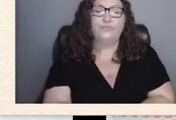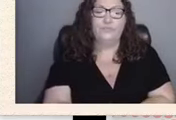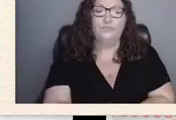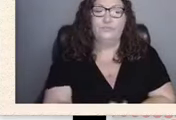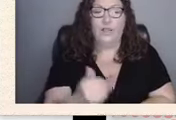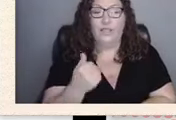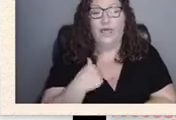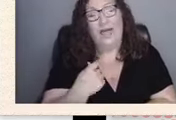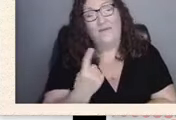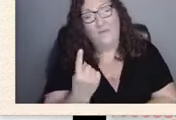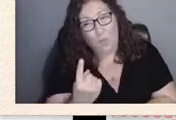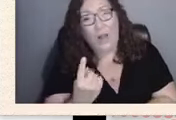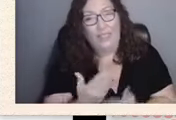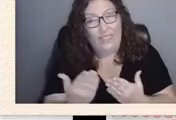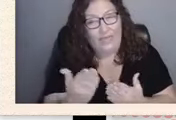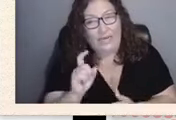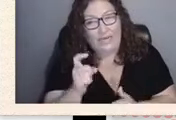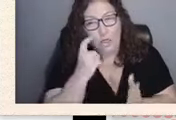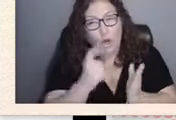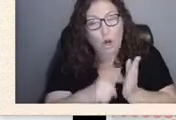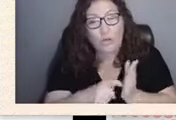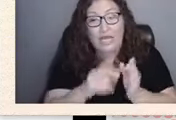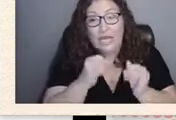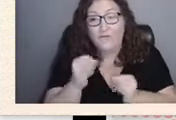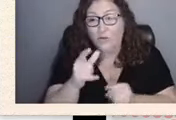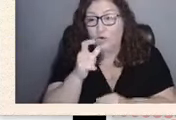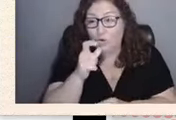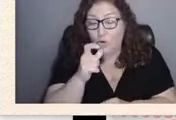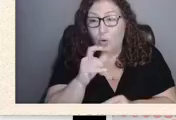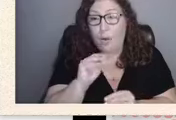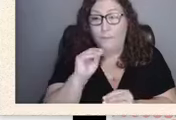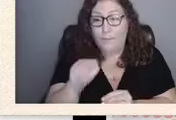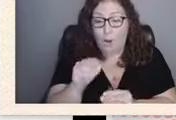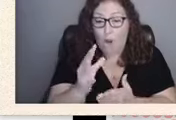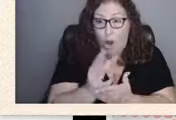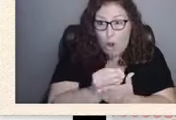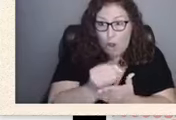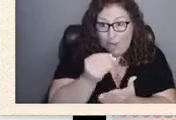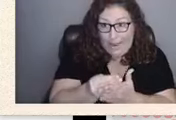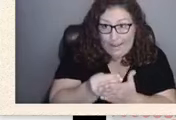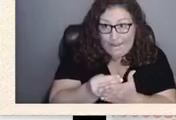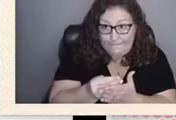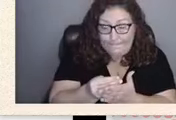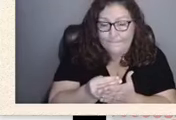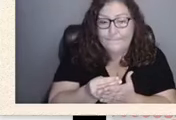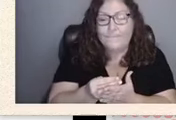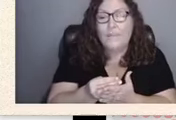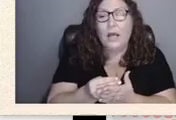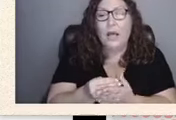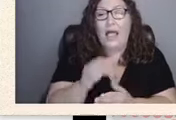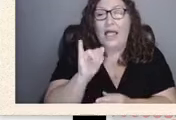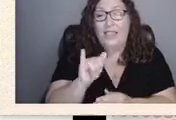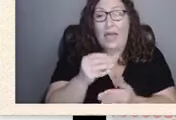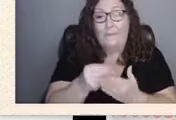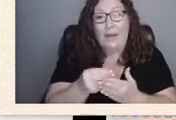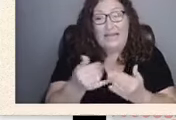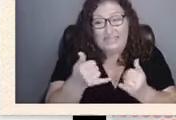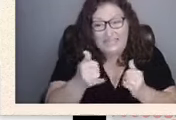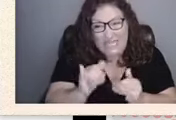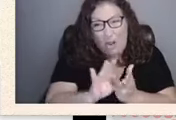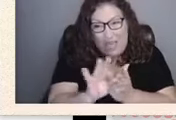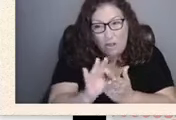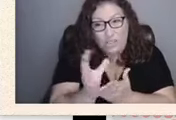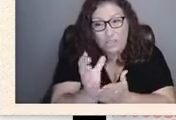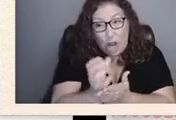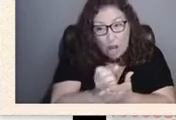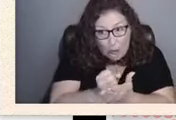caveat to notice that individuals who are putting in earned income, that money still counts as earned income. So ABLE